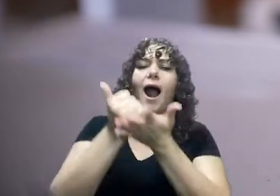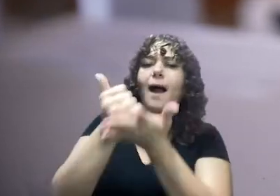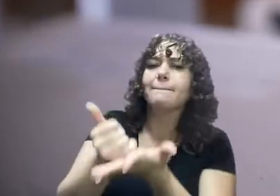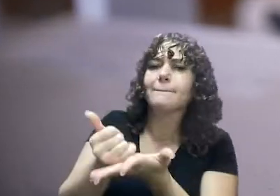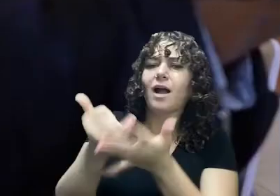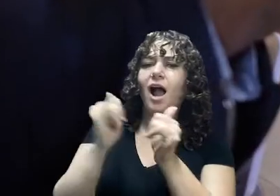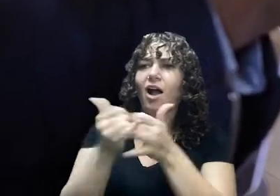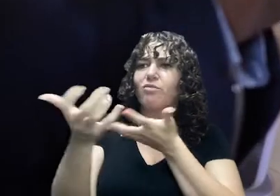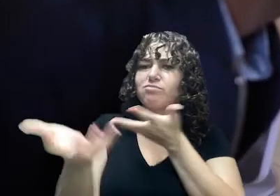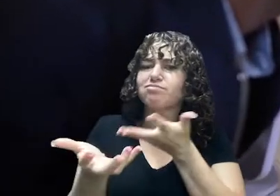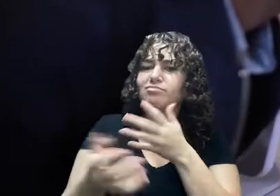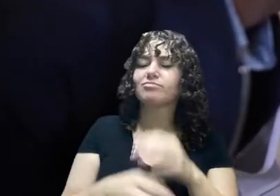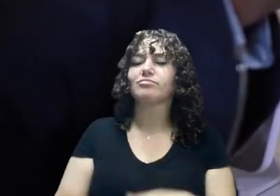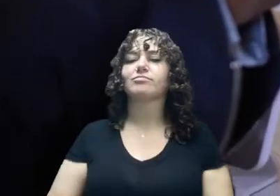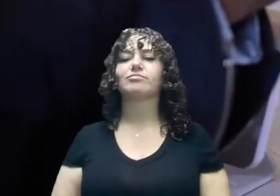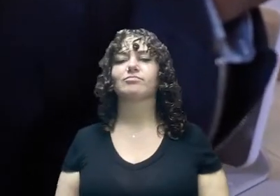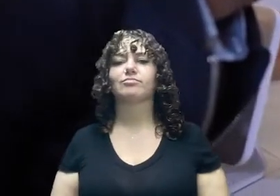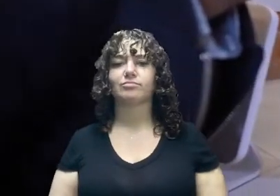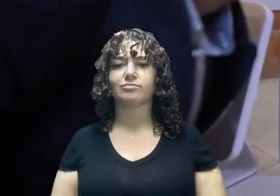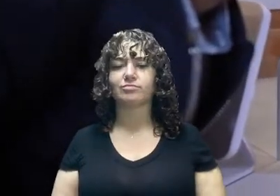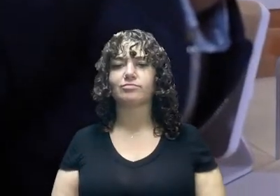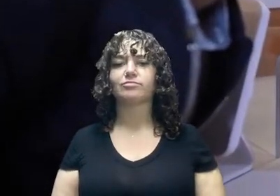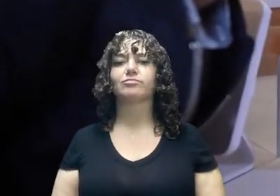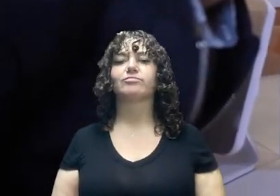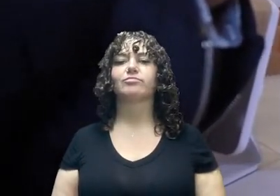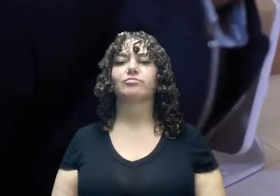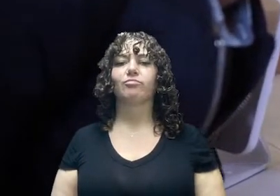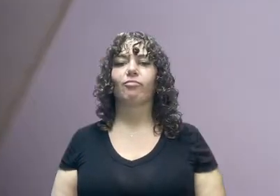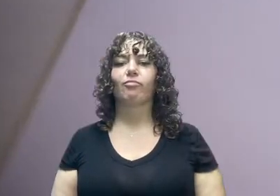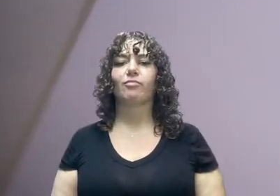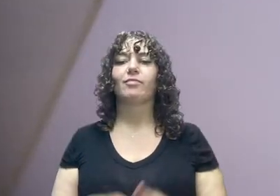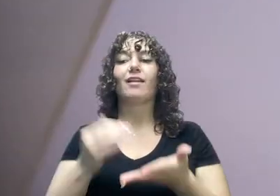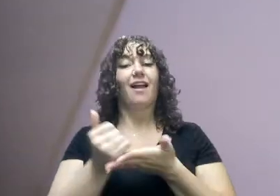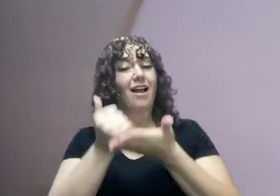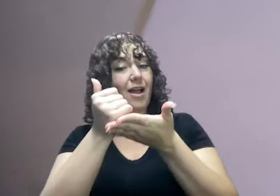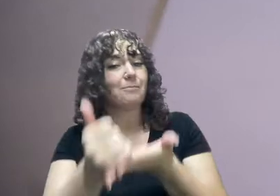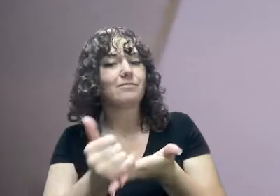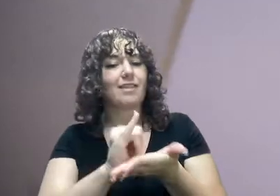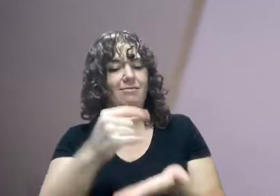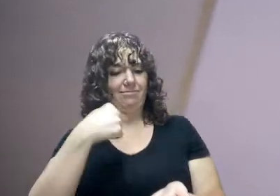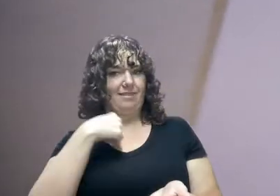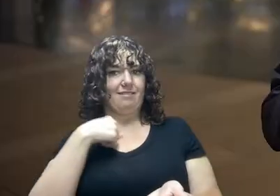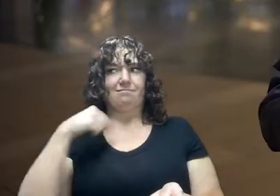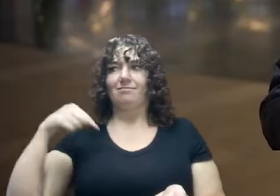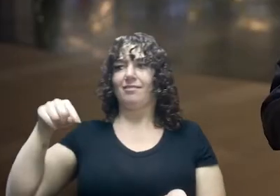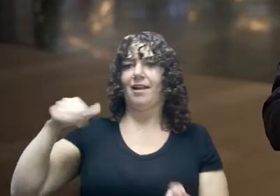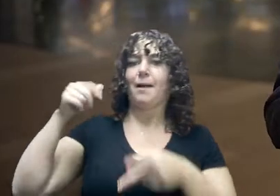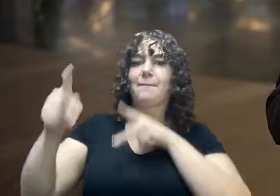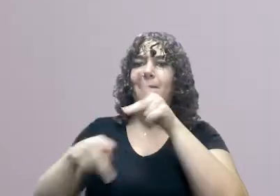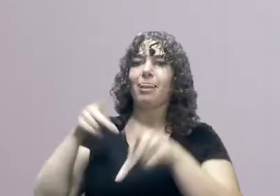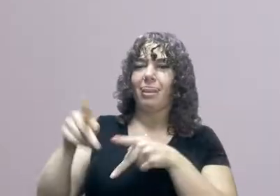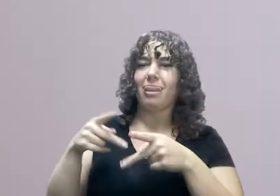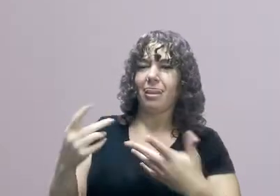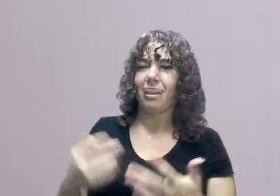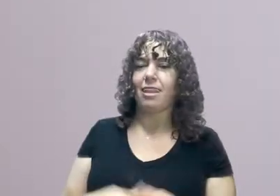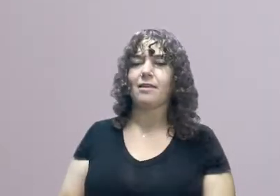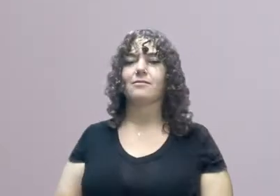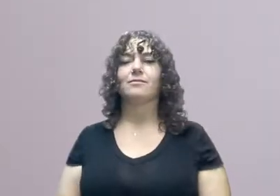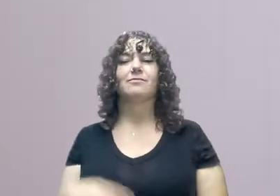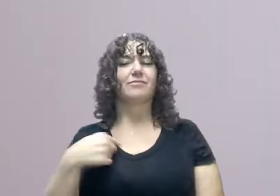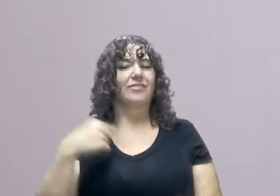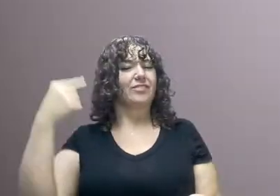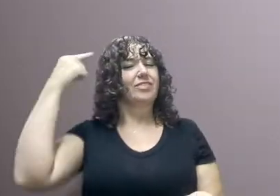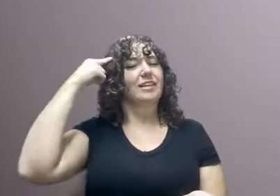accessible times in order to help me and other hard-to-reach customers. I think some people might